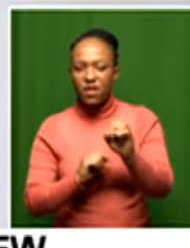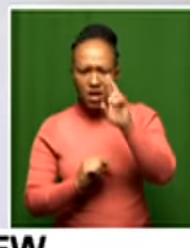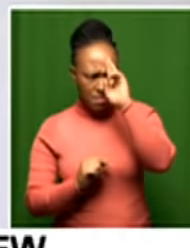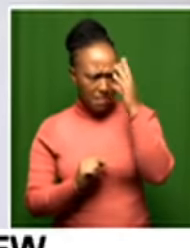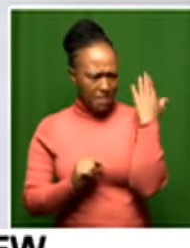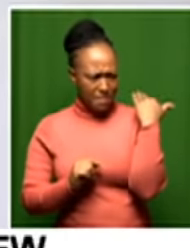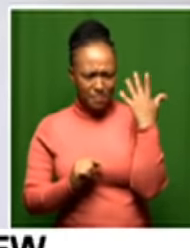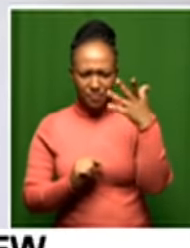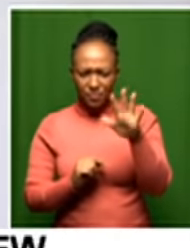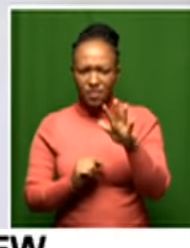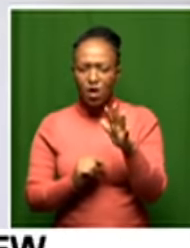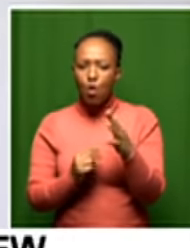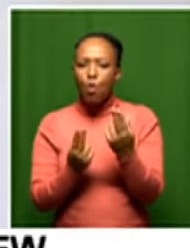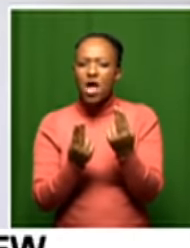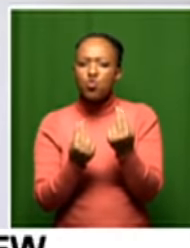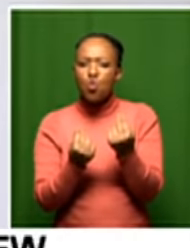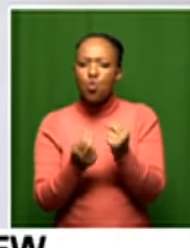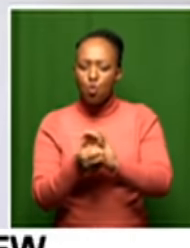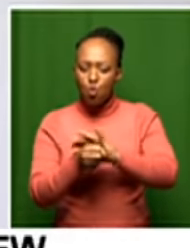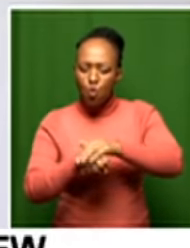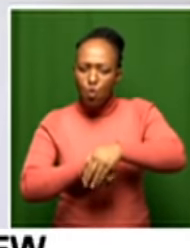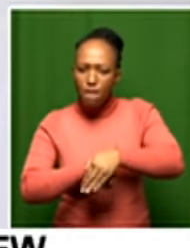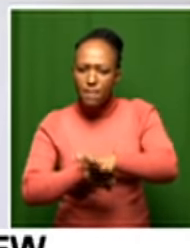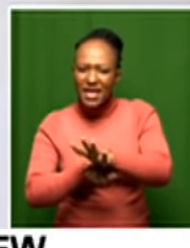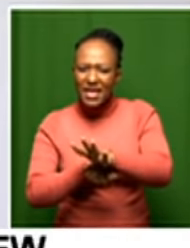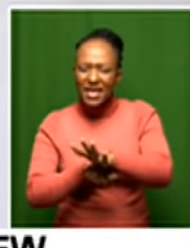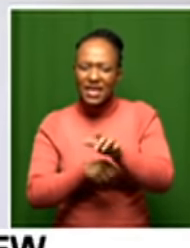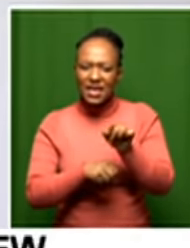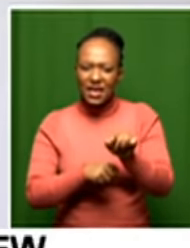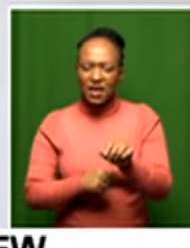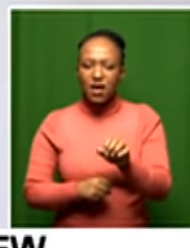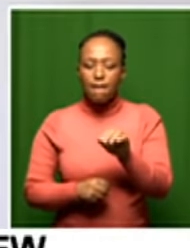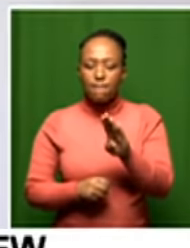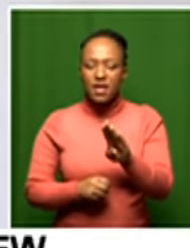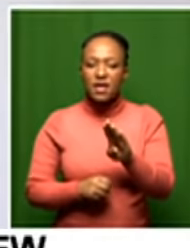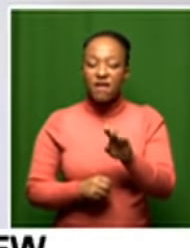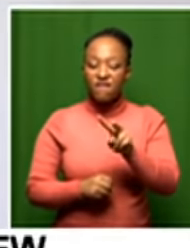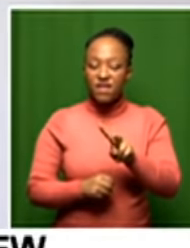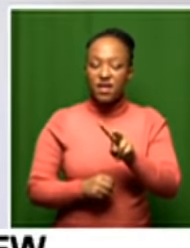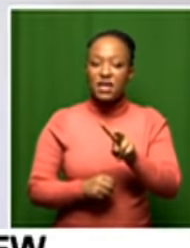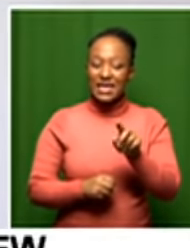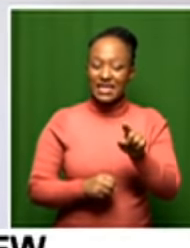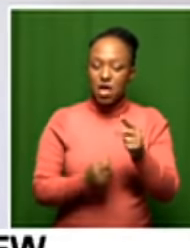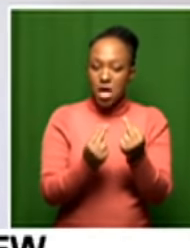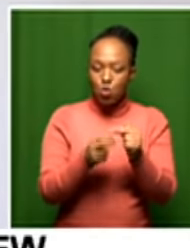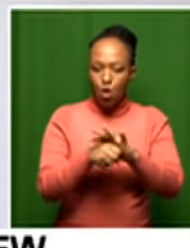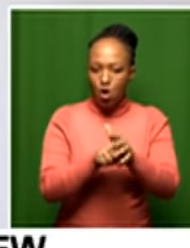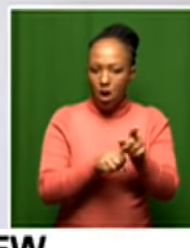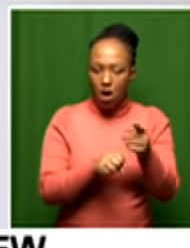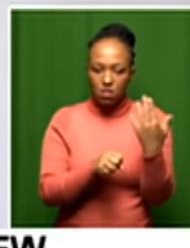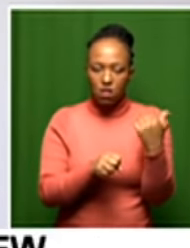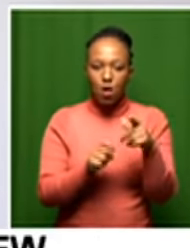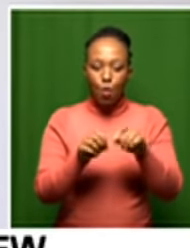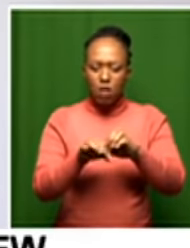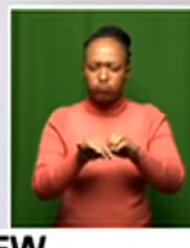had this new variant, the B1351, that had become dominant in the coastal provinces